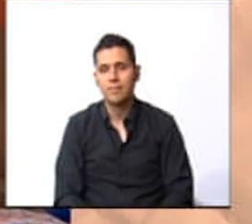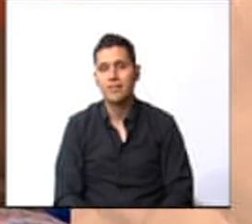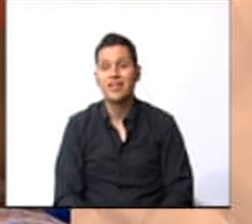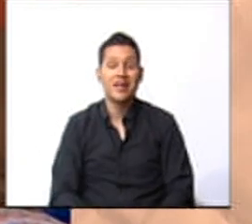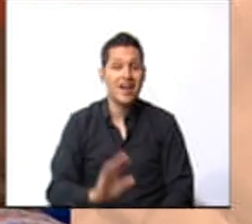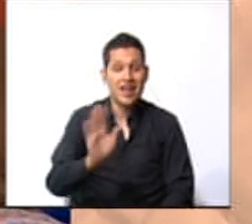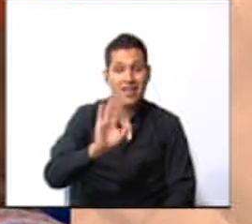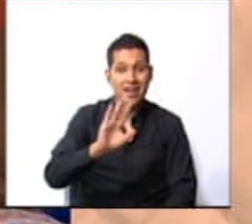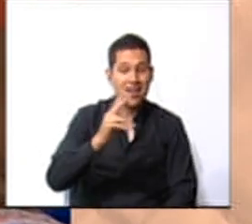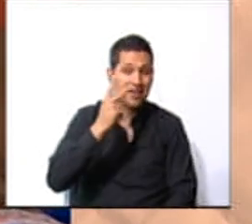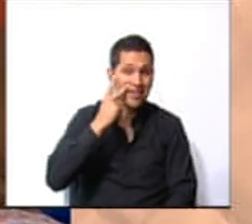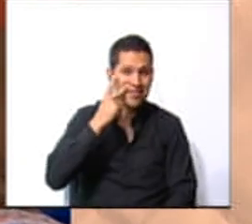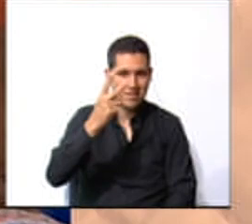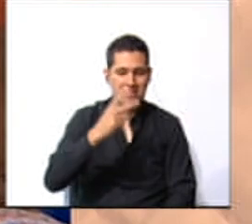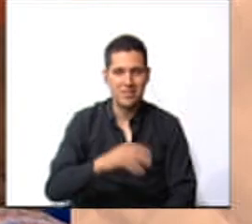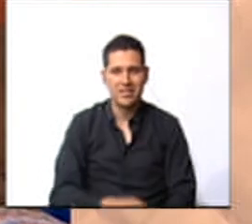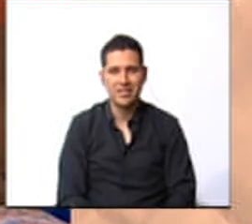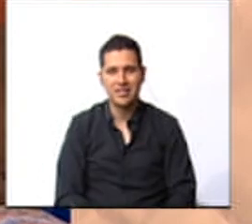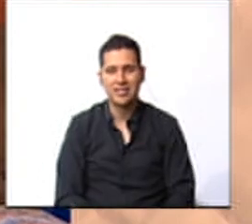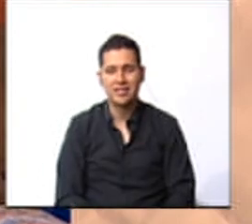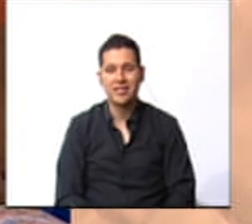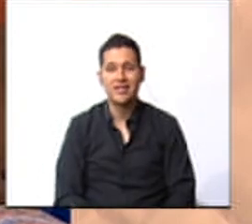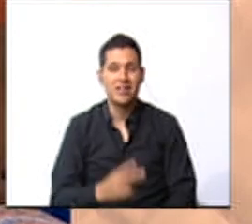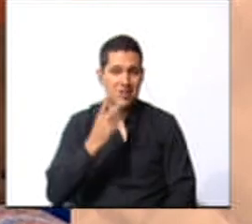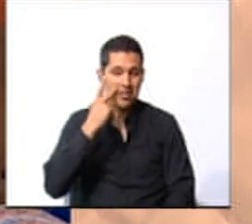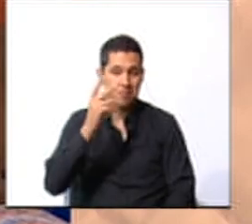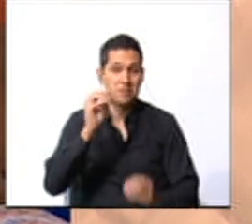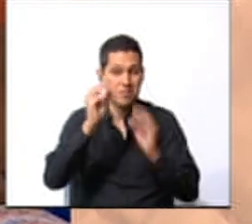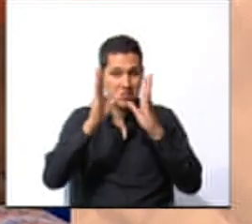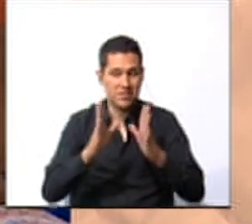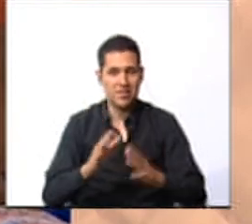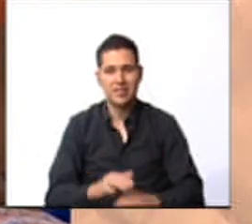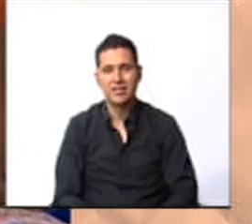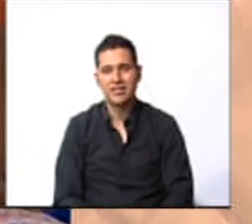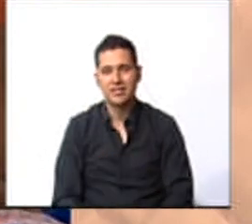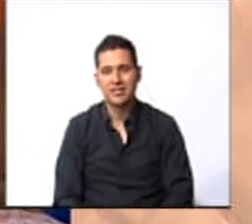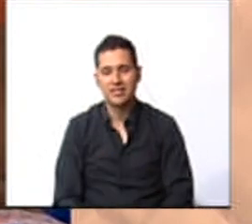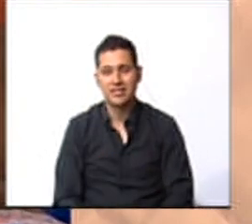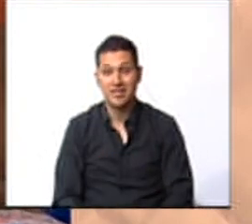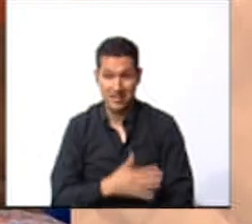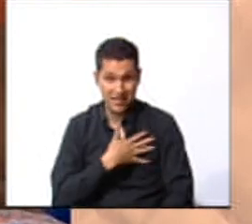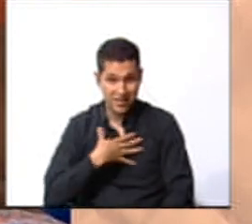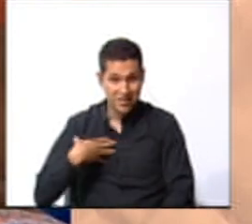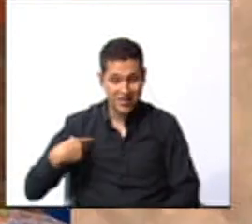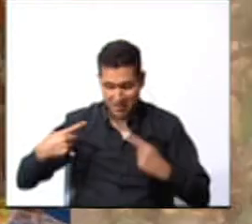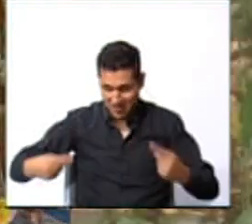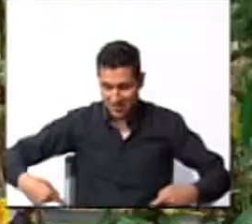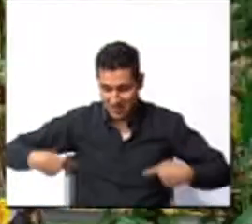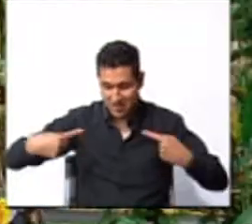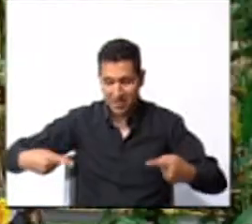Goodbye to all of you, and goodbye, teacher Marianella. Do you like ox carts?